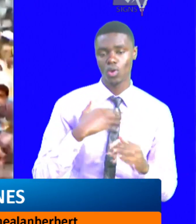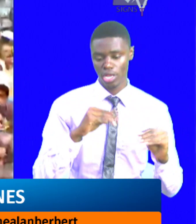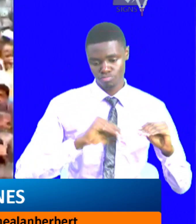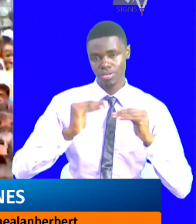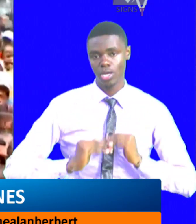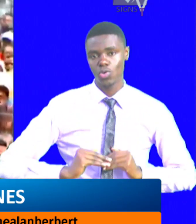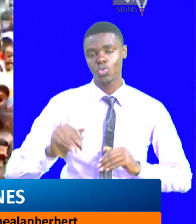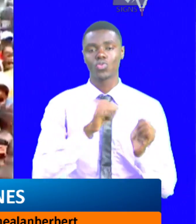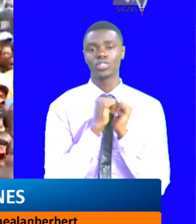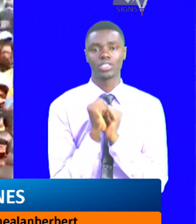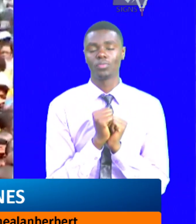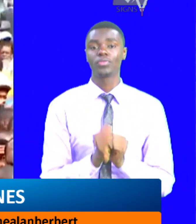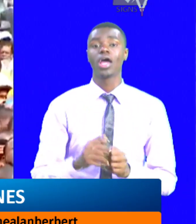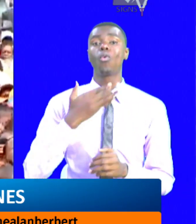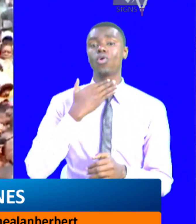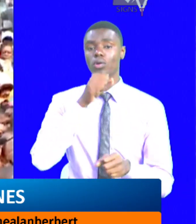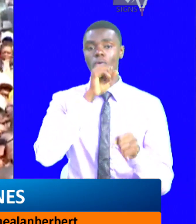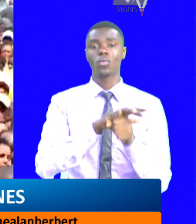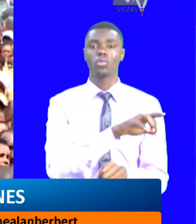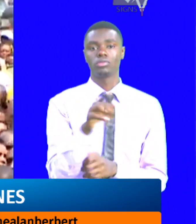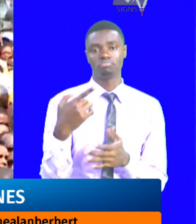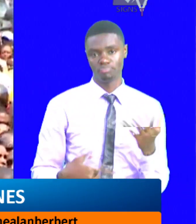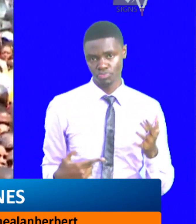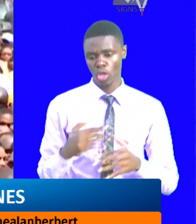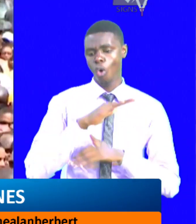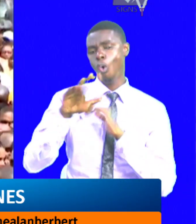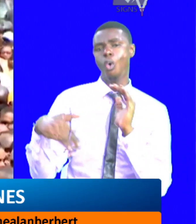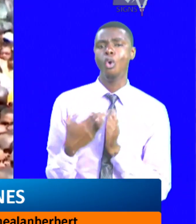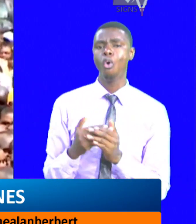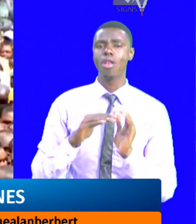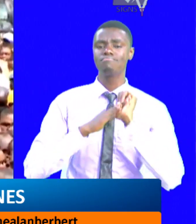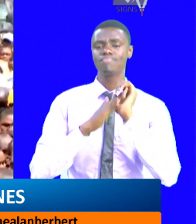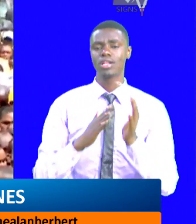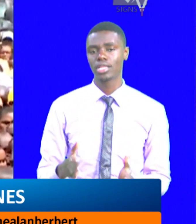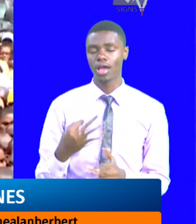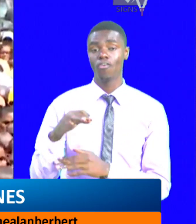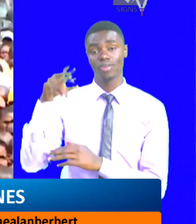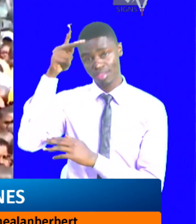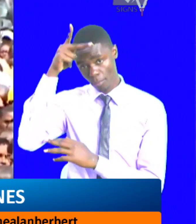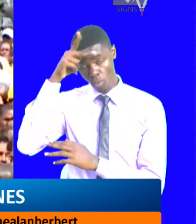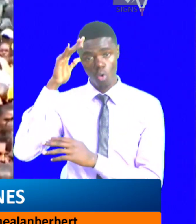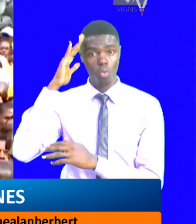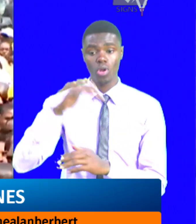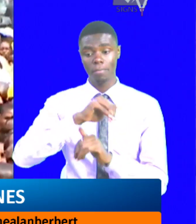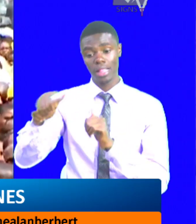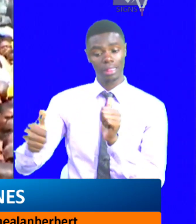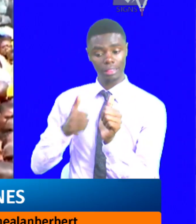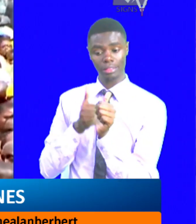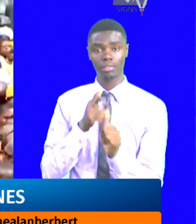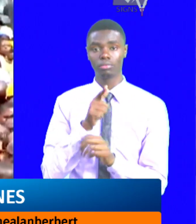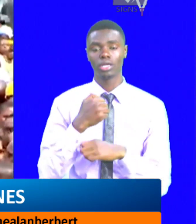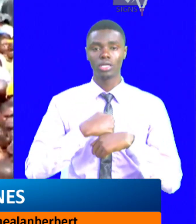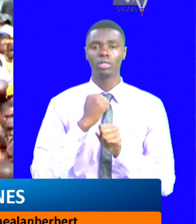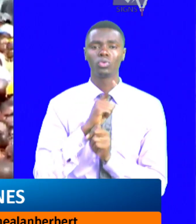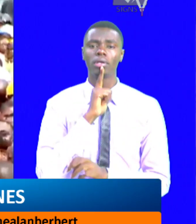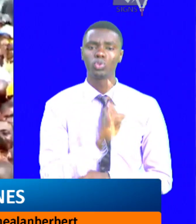Excellency. Rais, nataka nikuhakikishie sisi wote kama viongozi wa Kiambu tutakuwa nyuma yako kuhakikisha